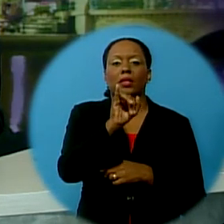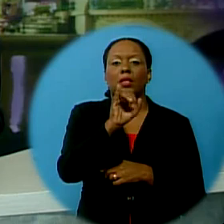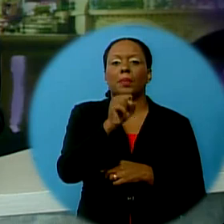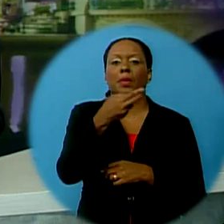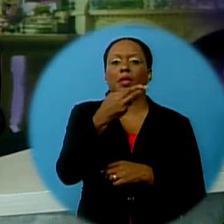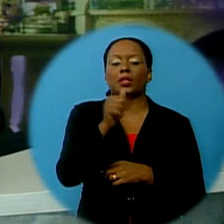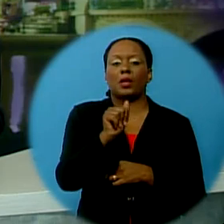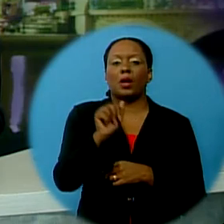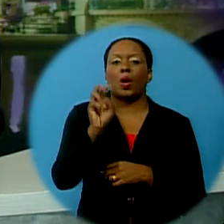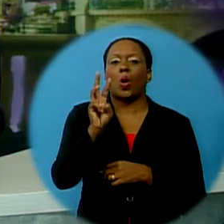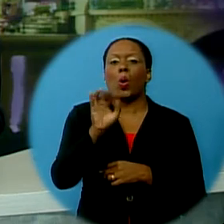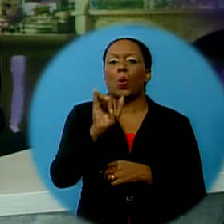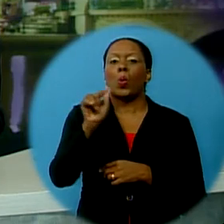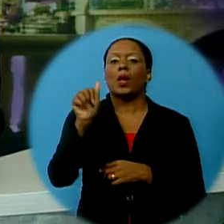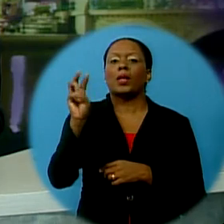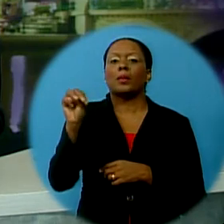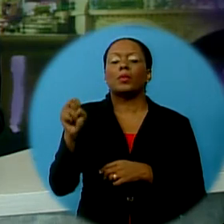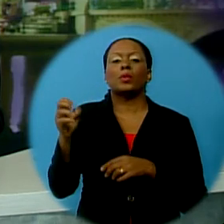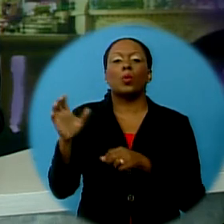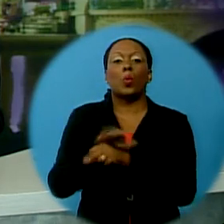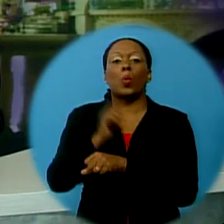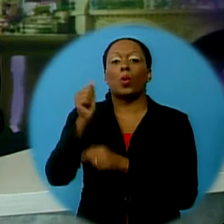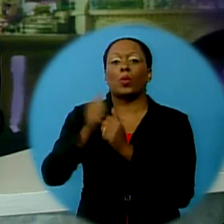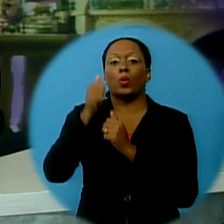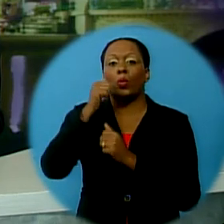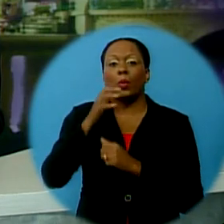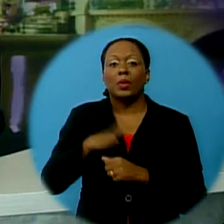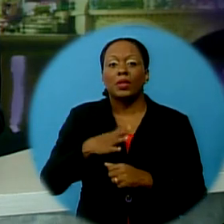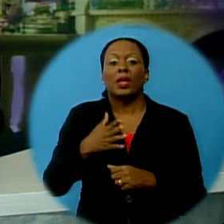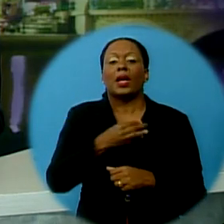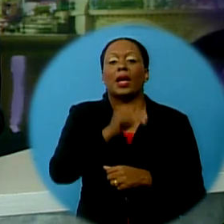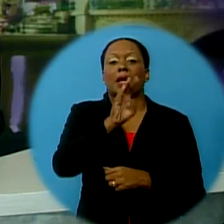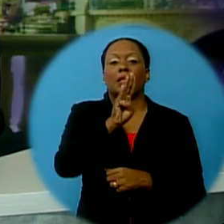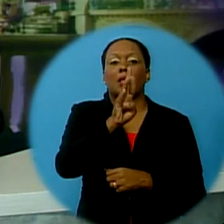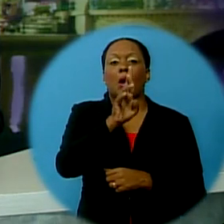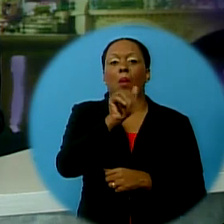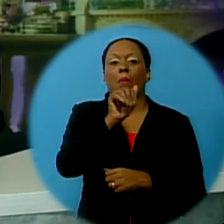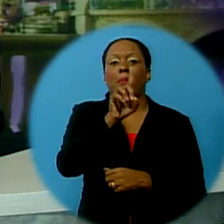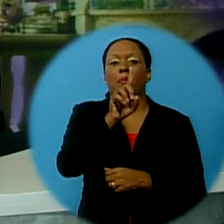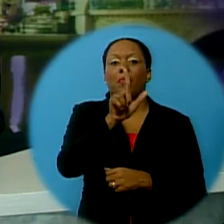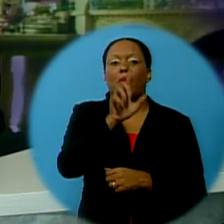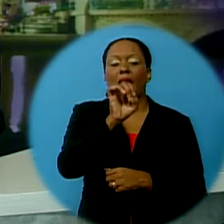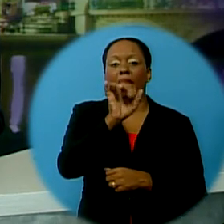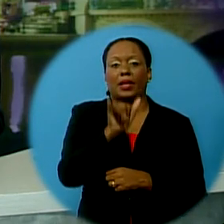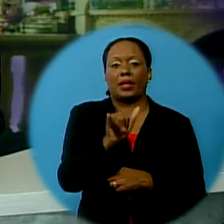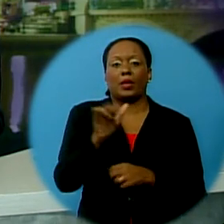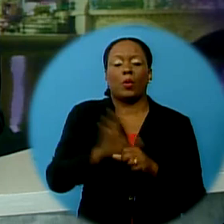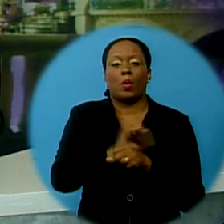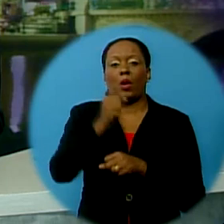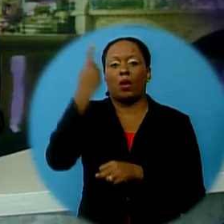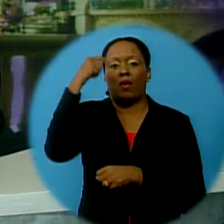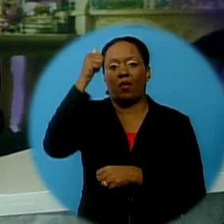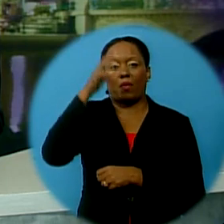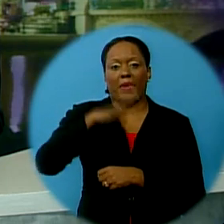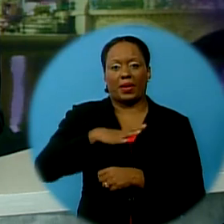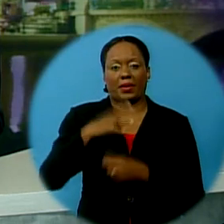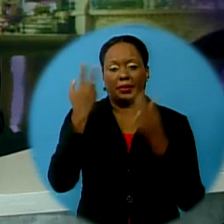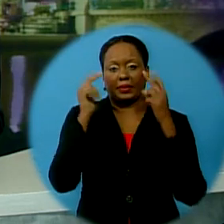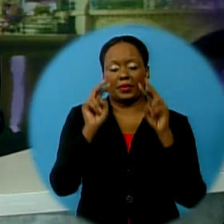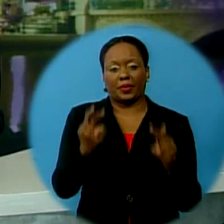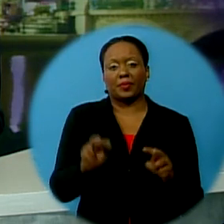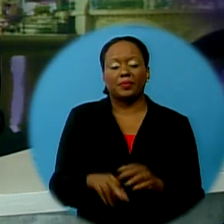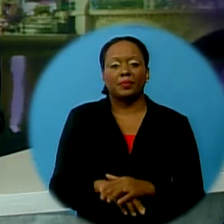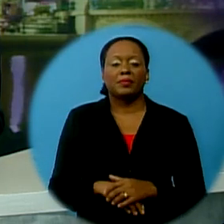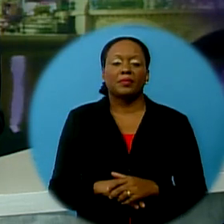in the ladies, while Bradley Pilgrim also had to come from behind to defeat Shea Martin. CBC's Damian Best reports.